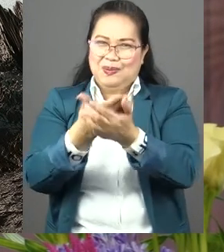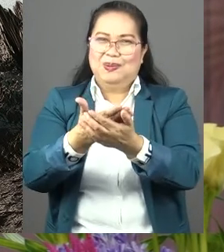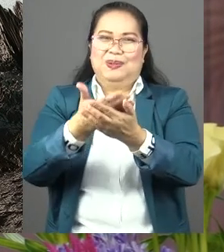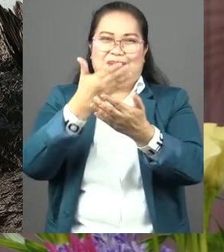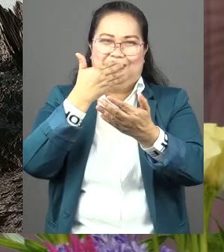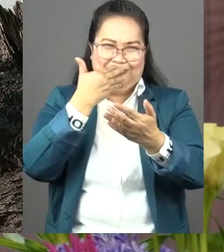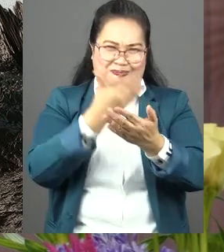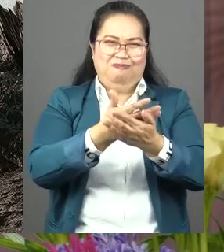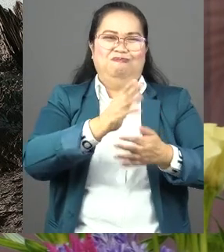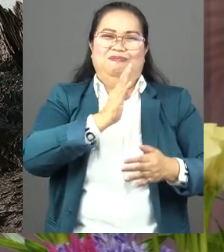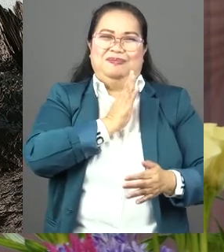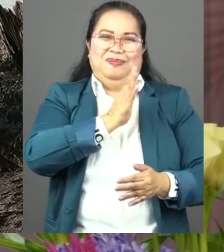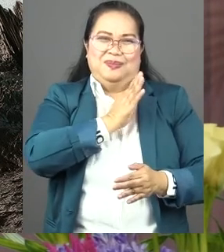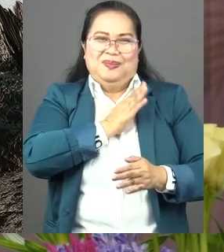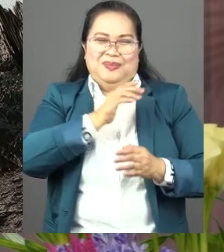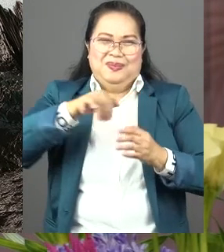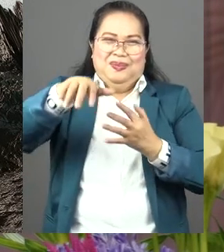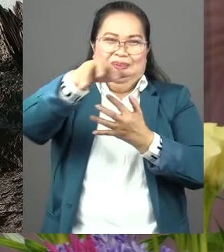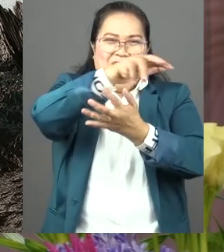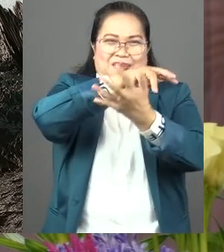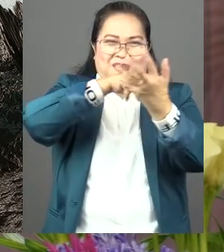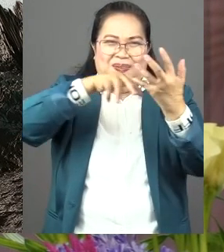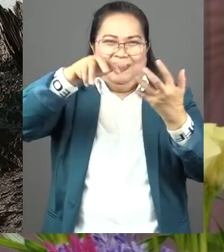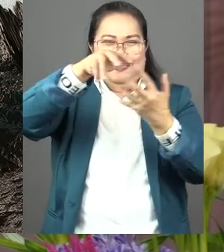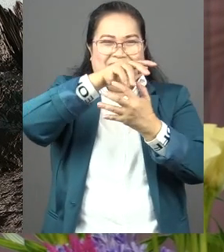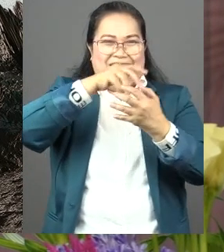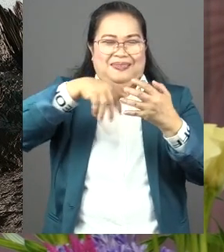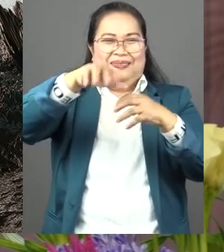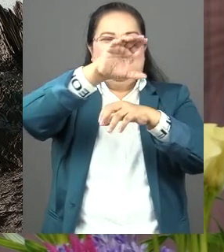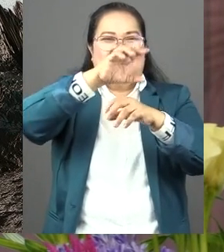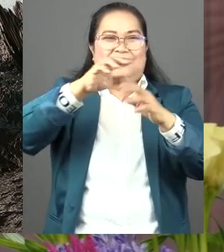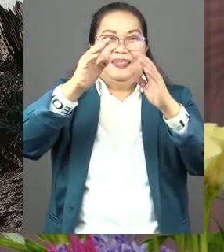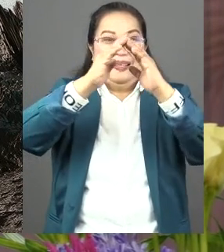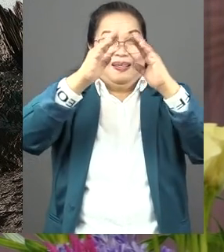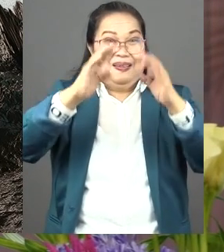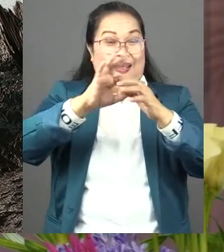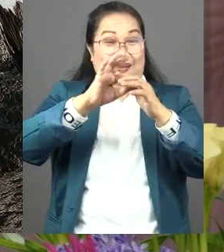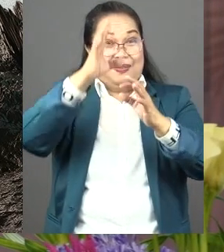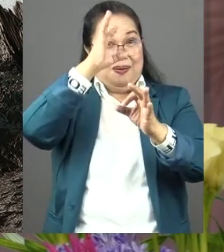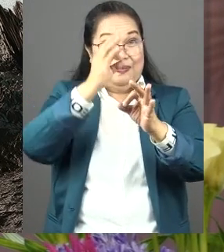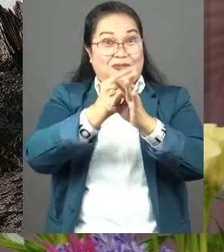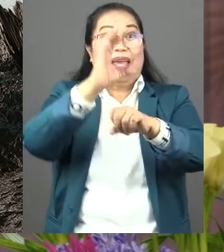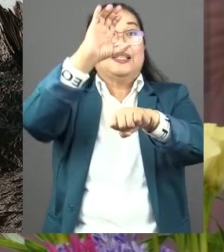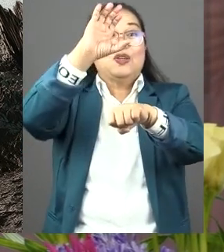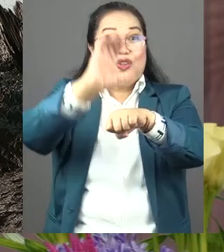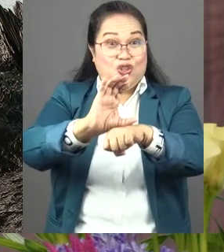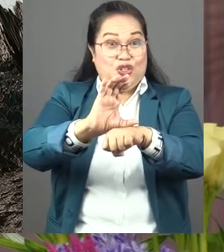everyone, especially to those who are of the household of faith. Did you get that?